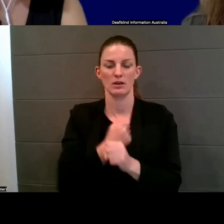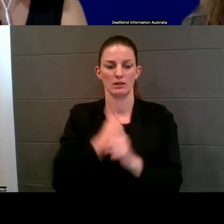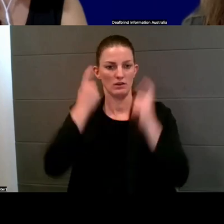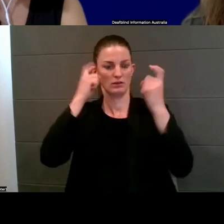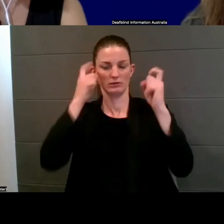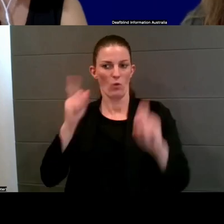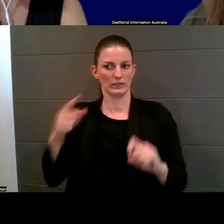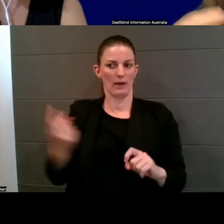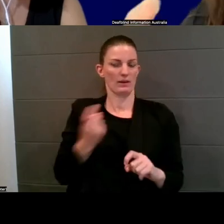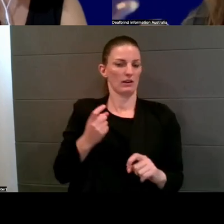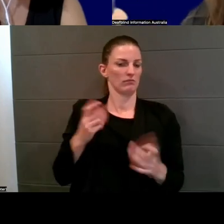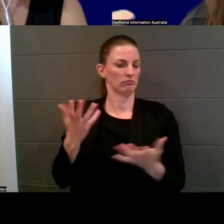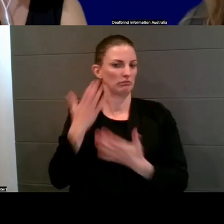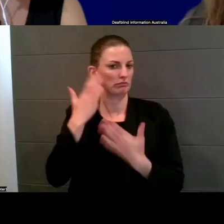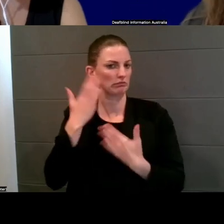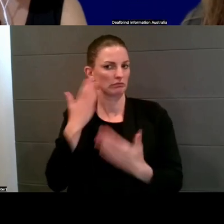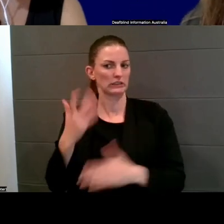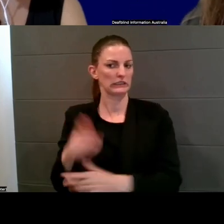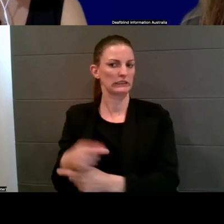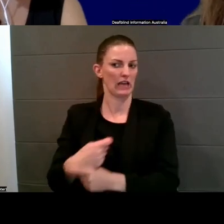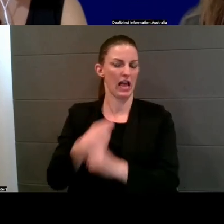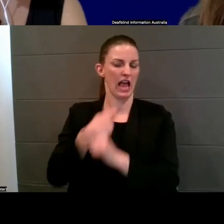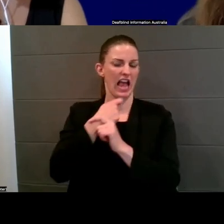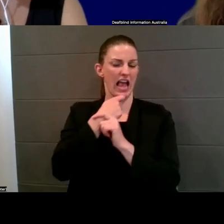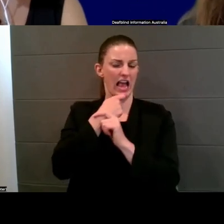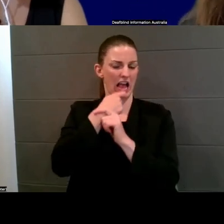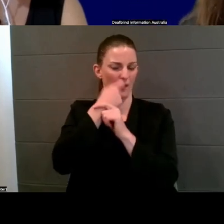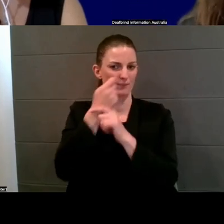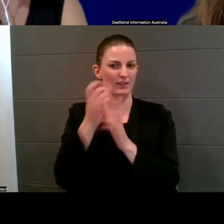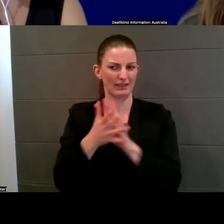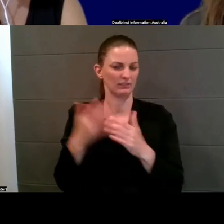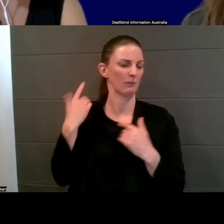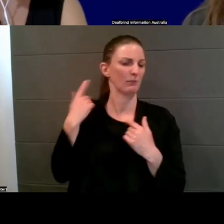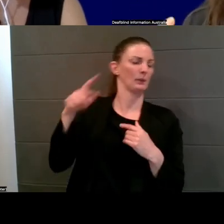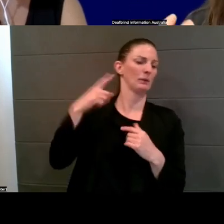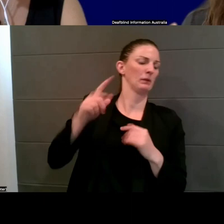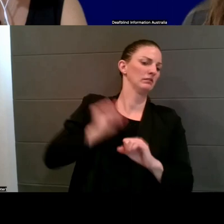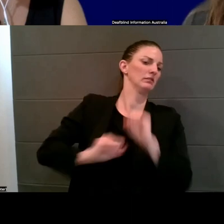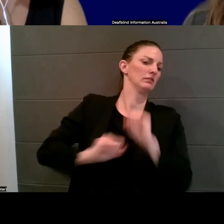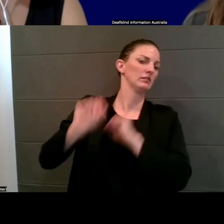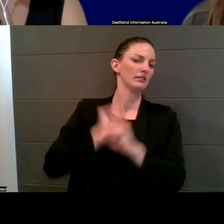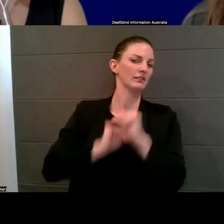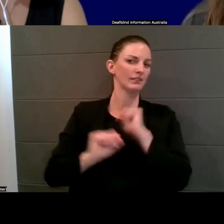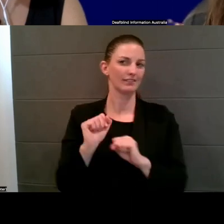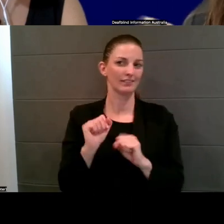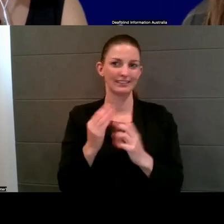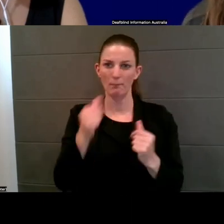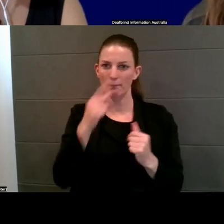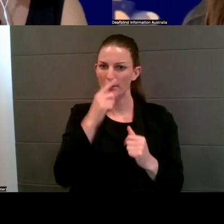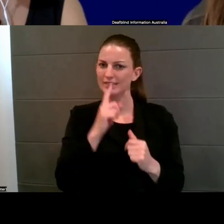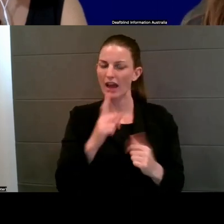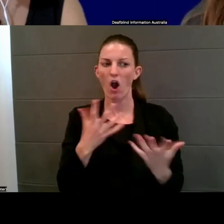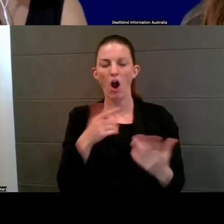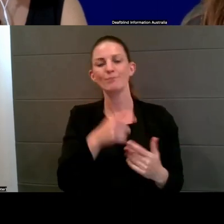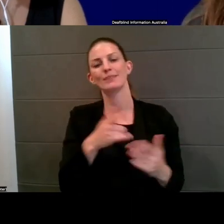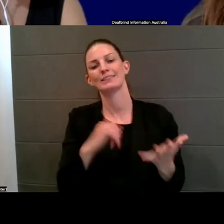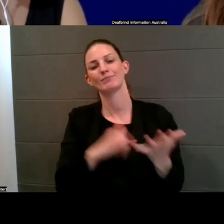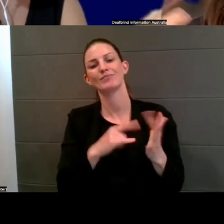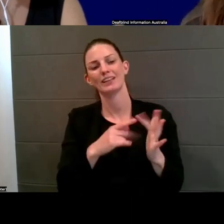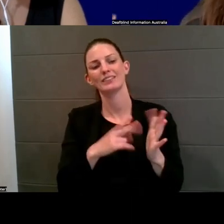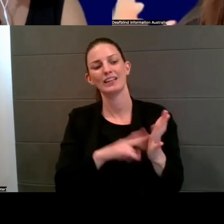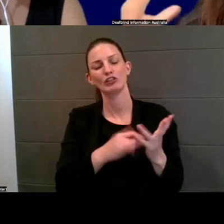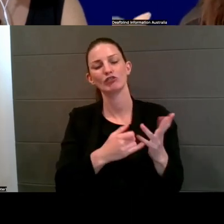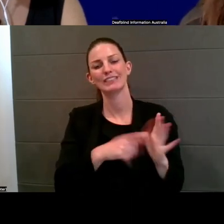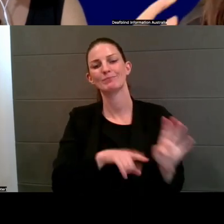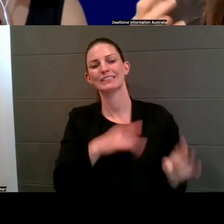around mealtimes and possibly lead to this defensiveness, which some people say is a sensory defensiveness, but it may actually be